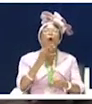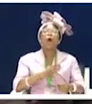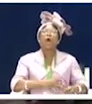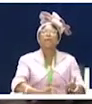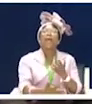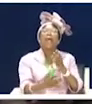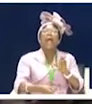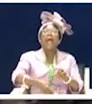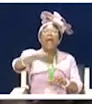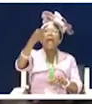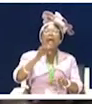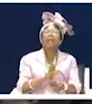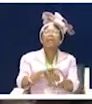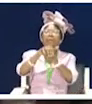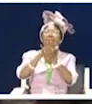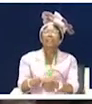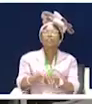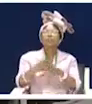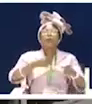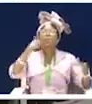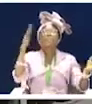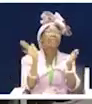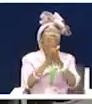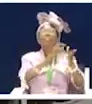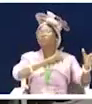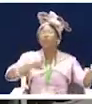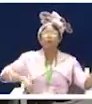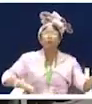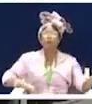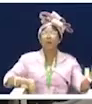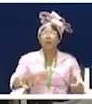pressure. Praise the Lord.